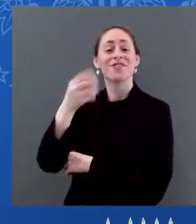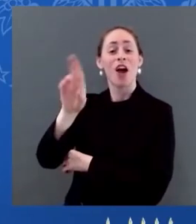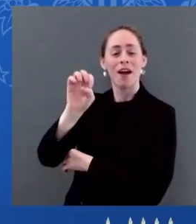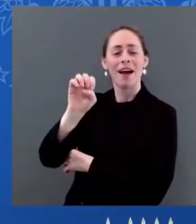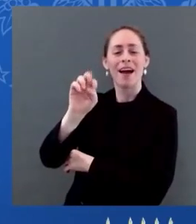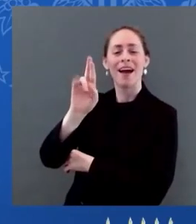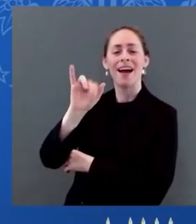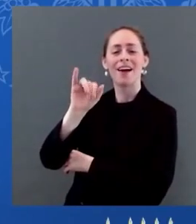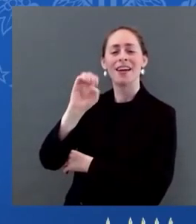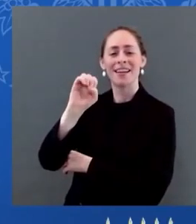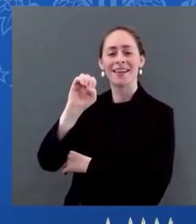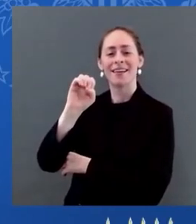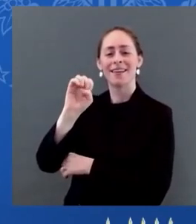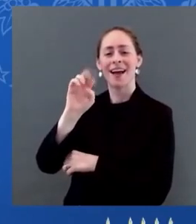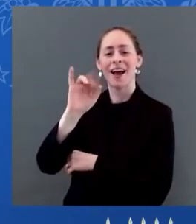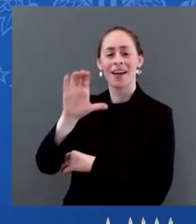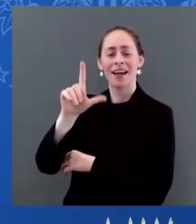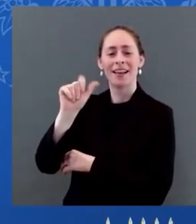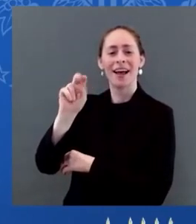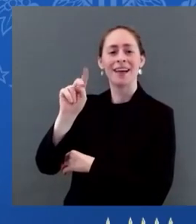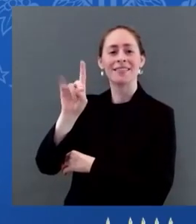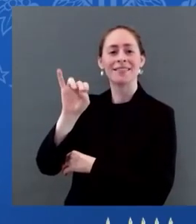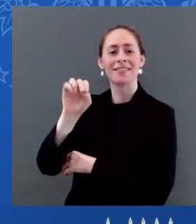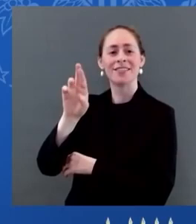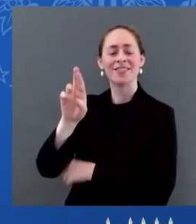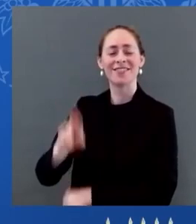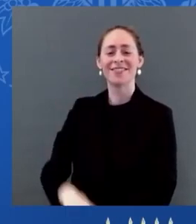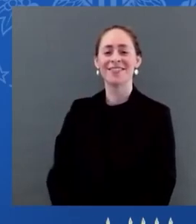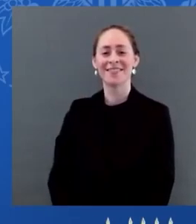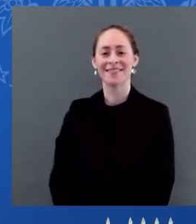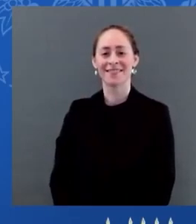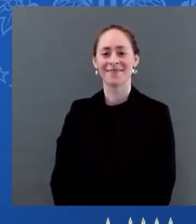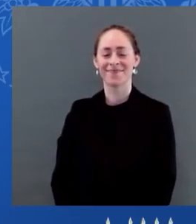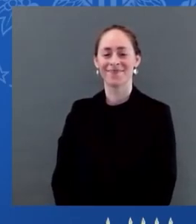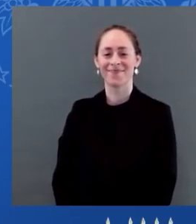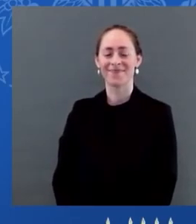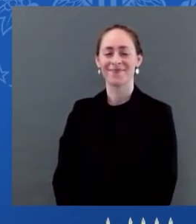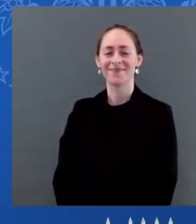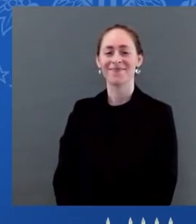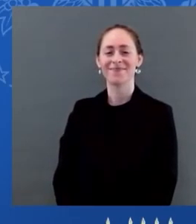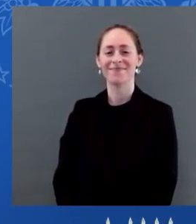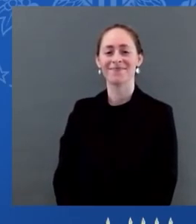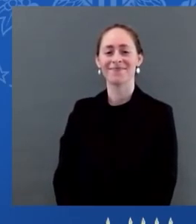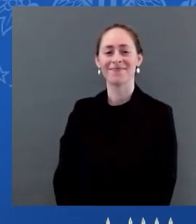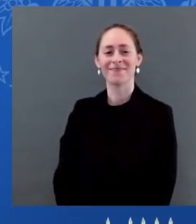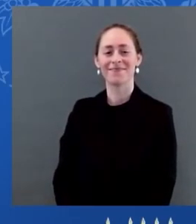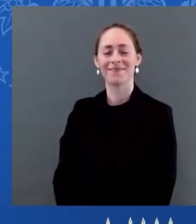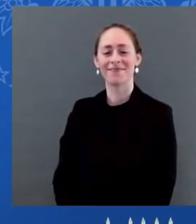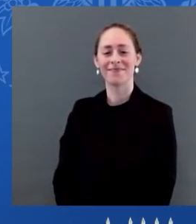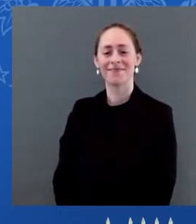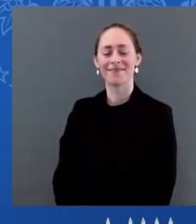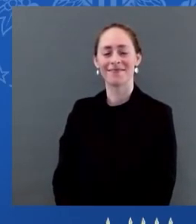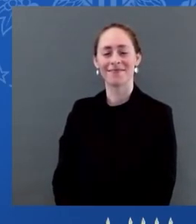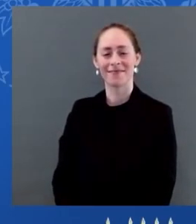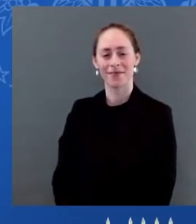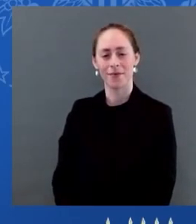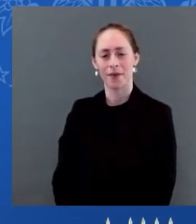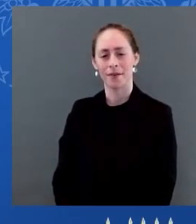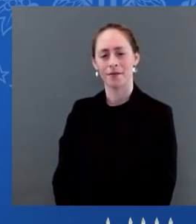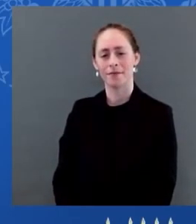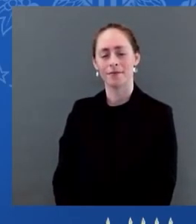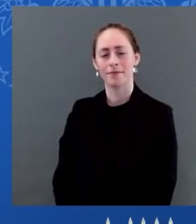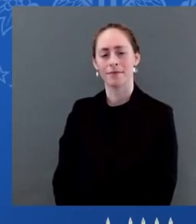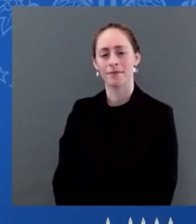And I want to welcome Israel's newest ambassador to the United States, Michael Herzog. Michael, please stand up. Come on, stand up.